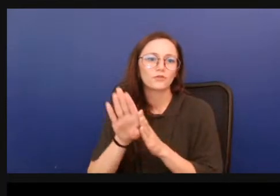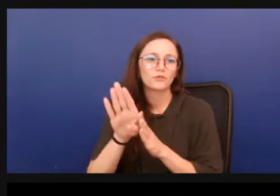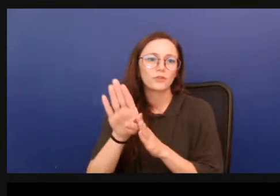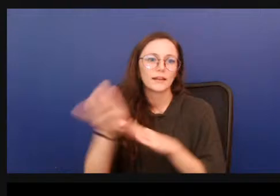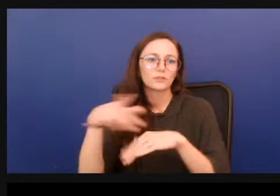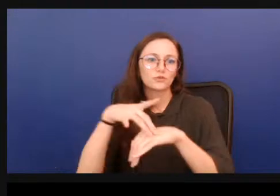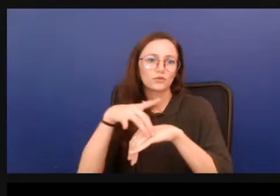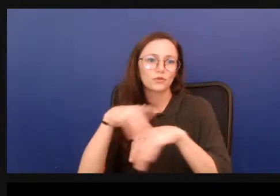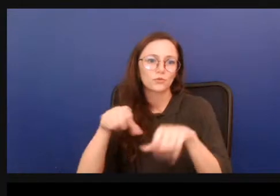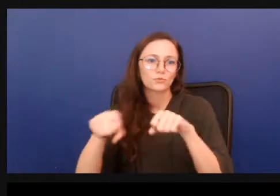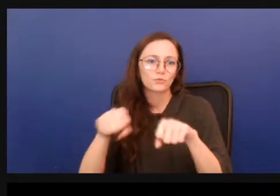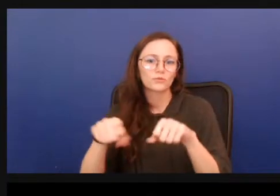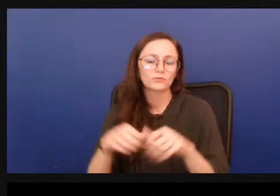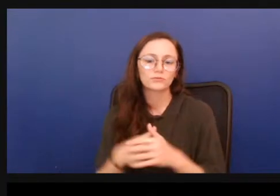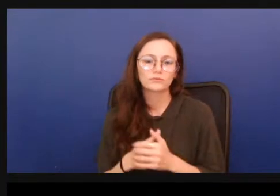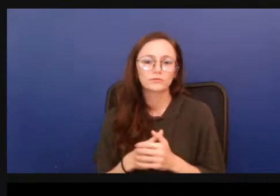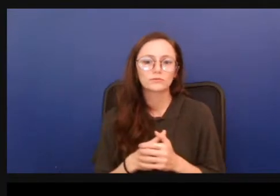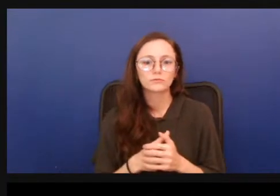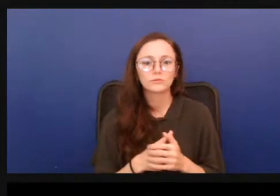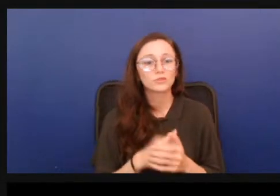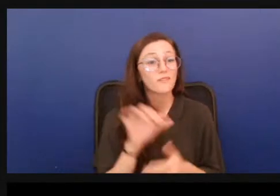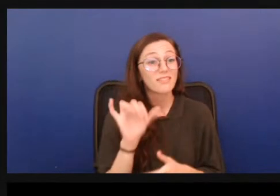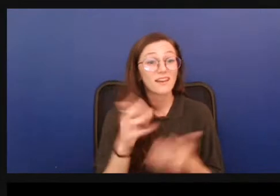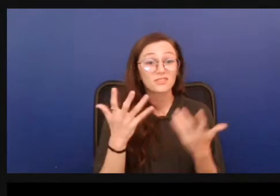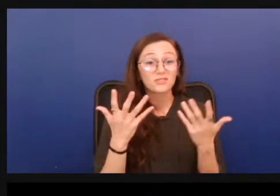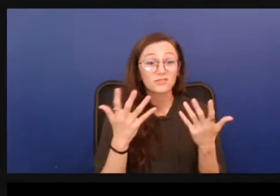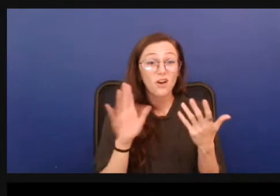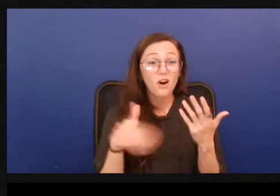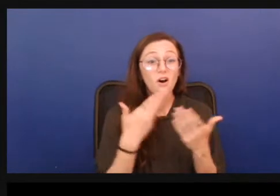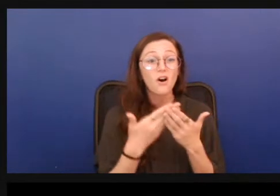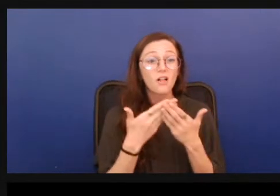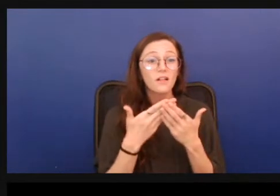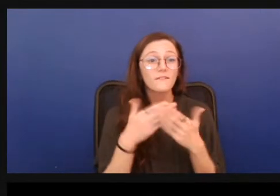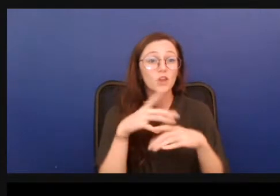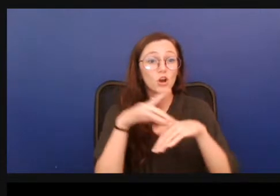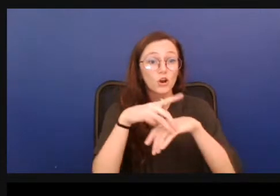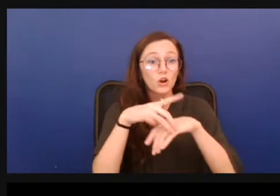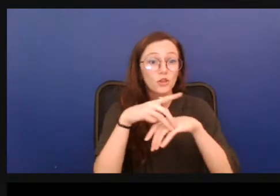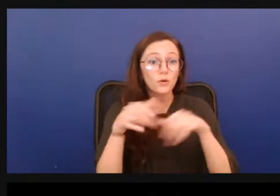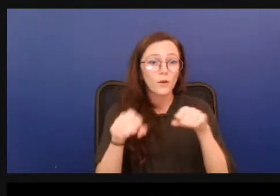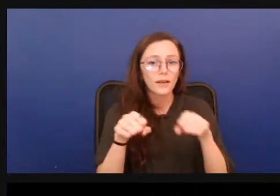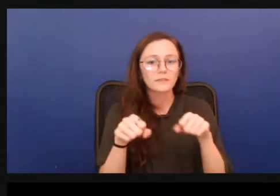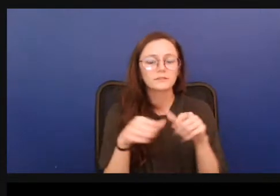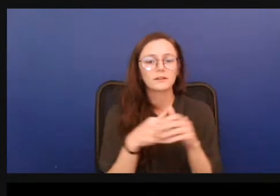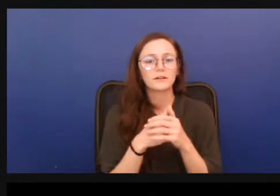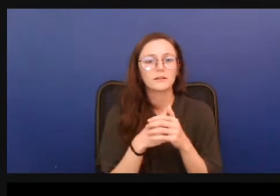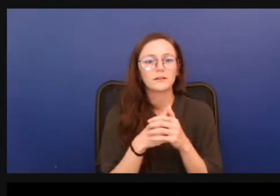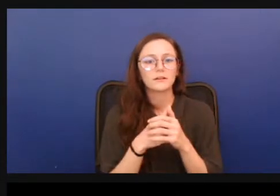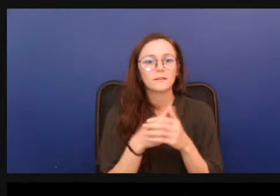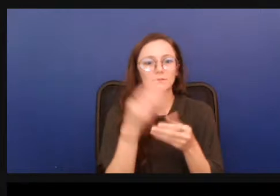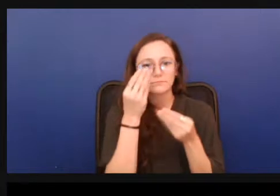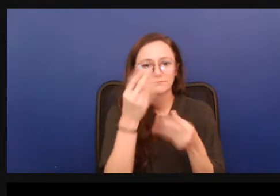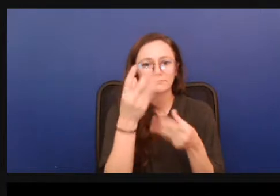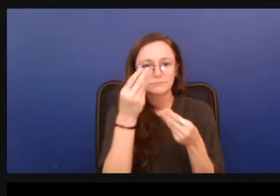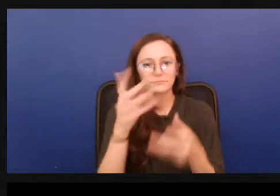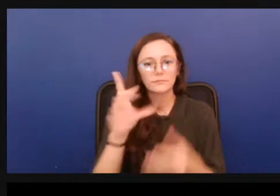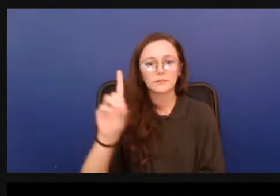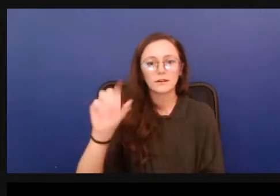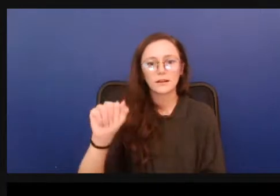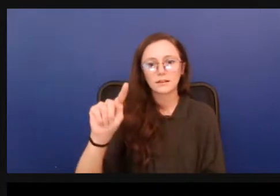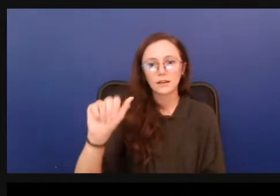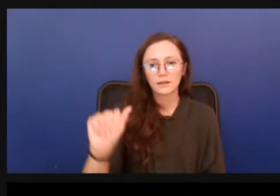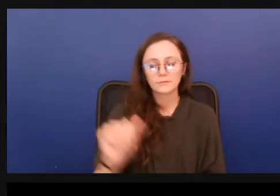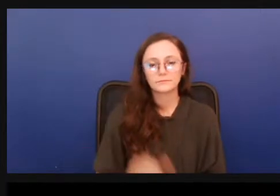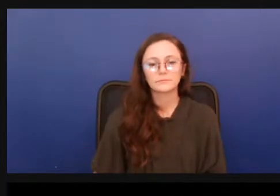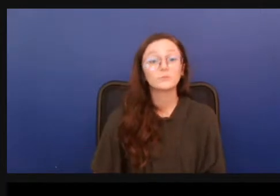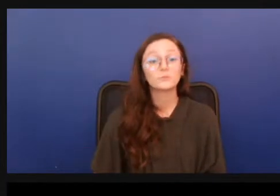So that's all the earthquakes integrated with all the other data. We can turn a look at GPS. The USGS has still had their